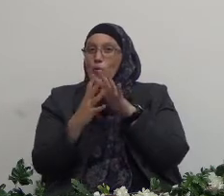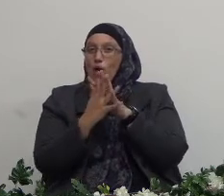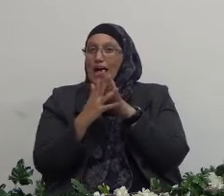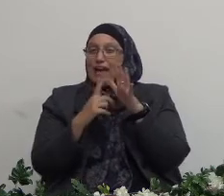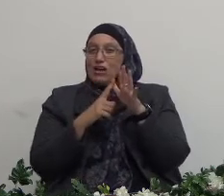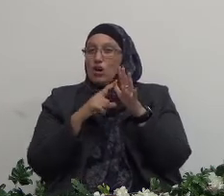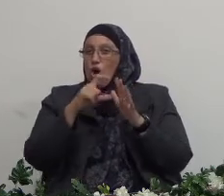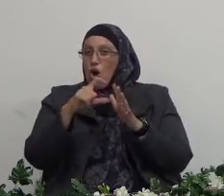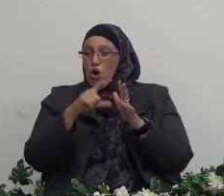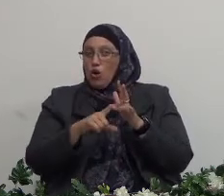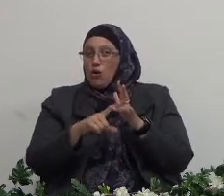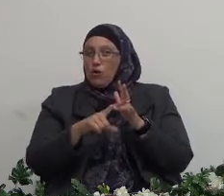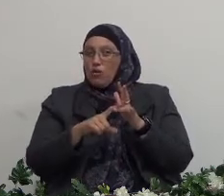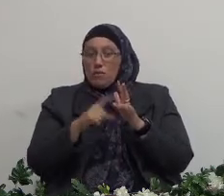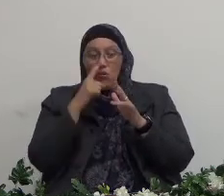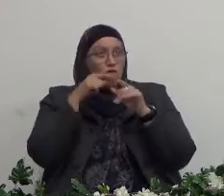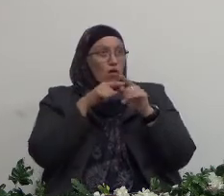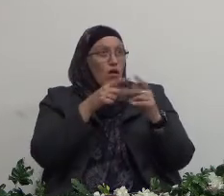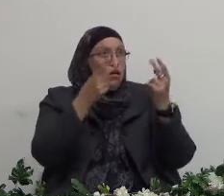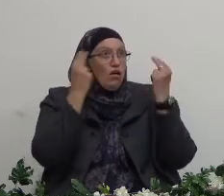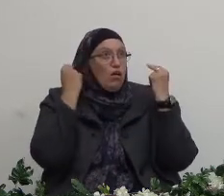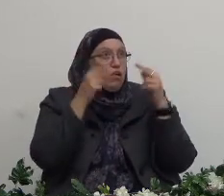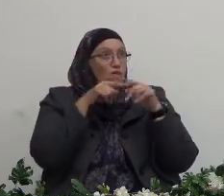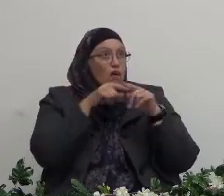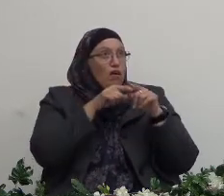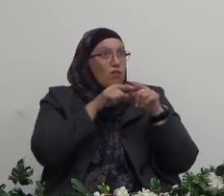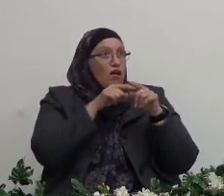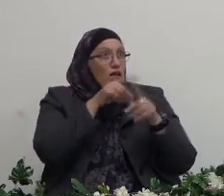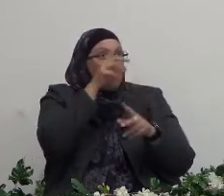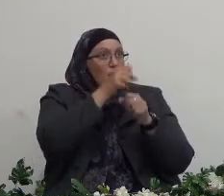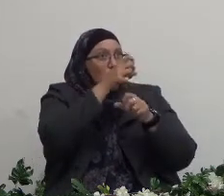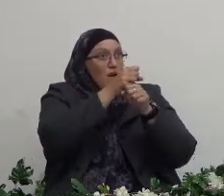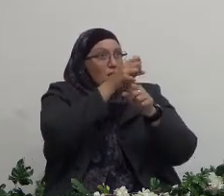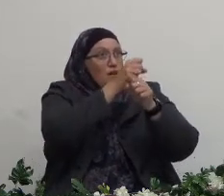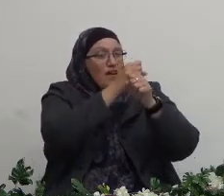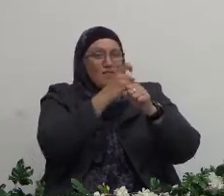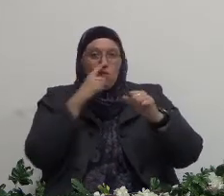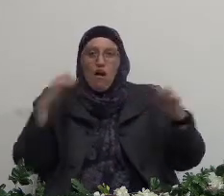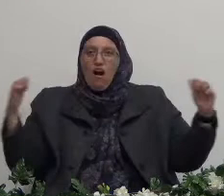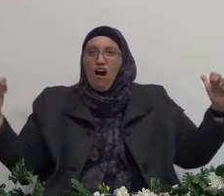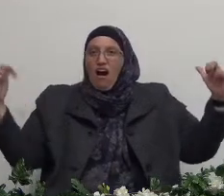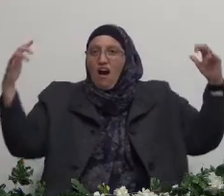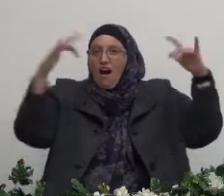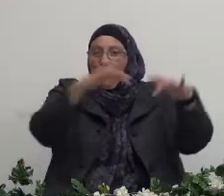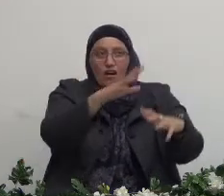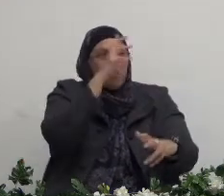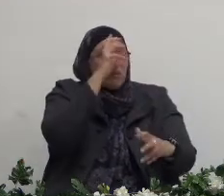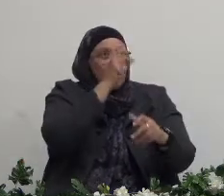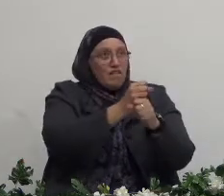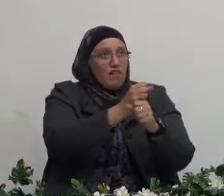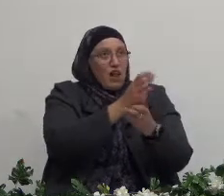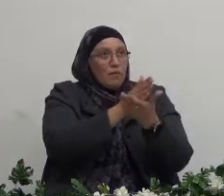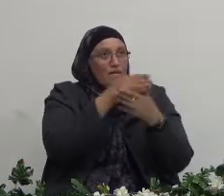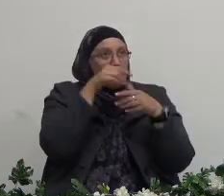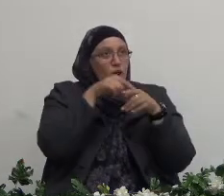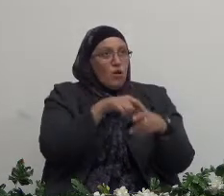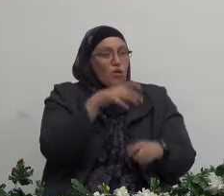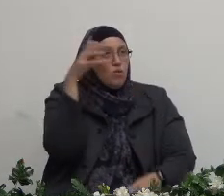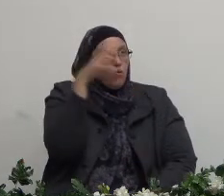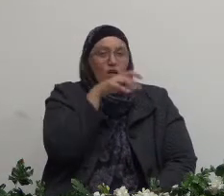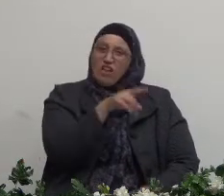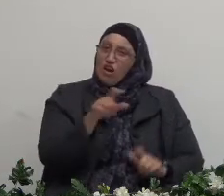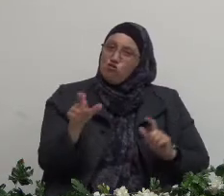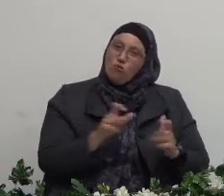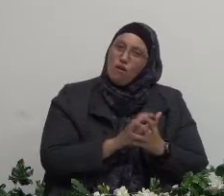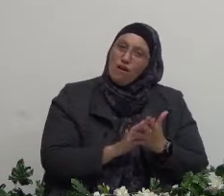cultists that come out and everyone begins to follow them and the masses believe in them. The reason they have so much control over their